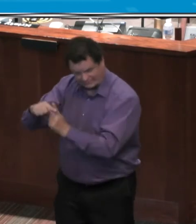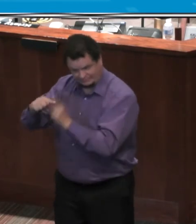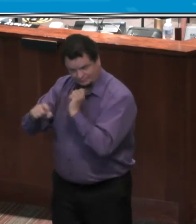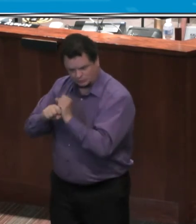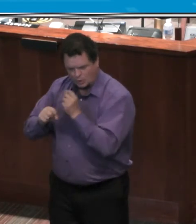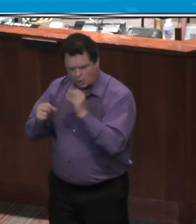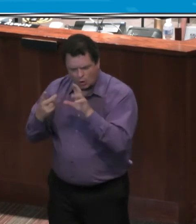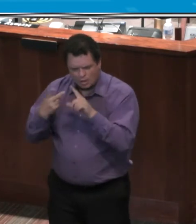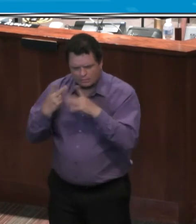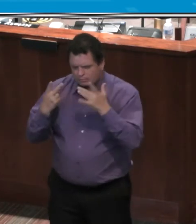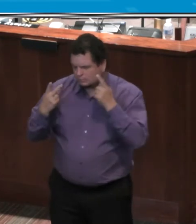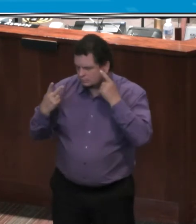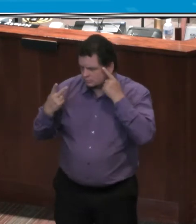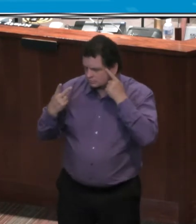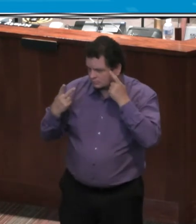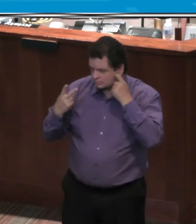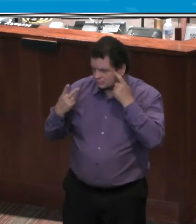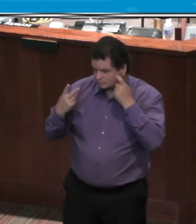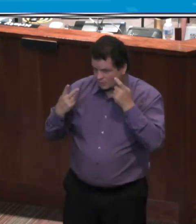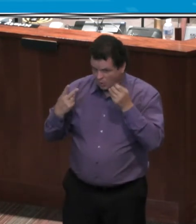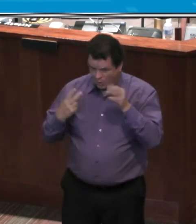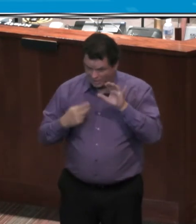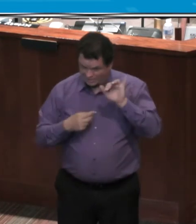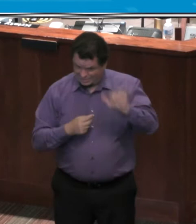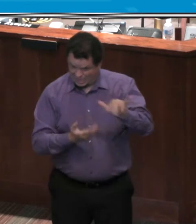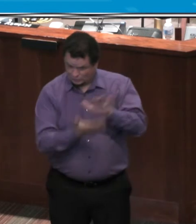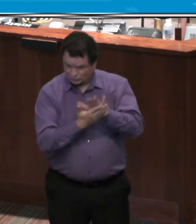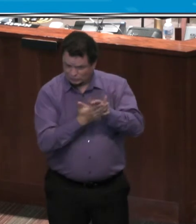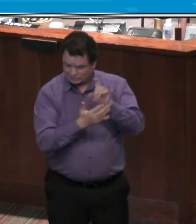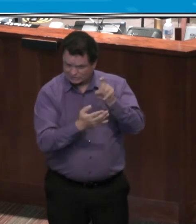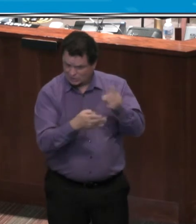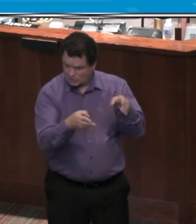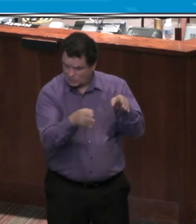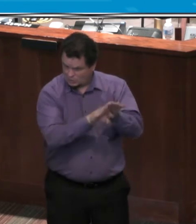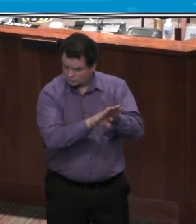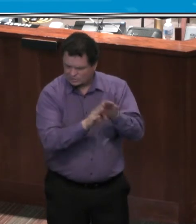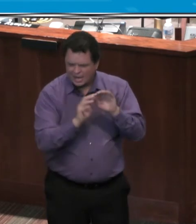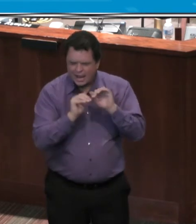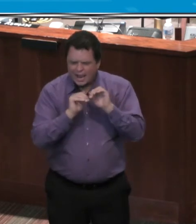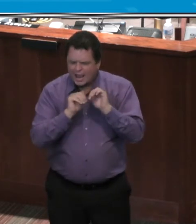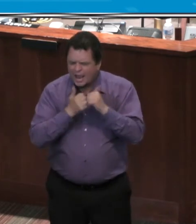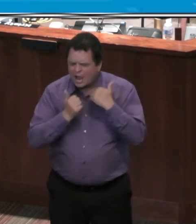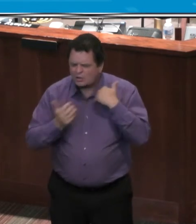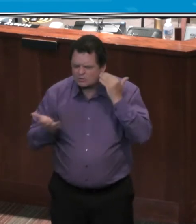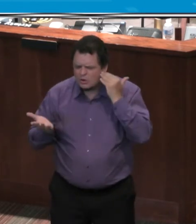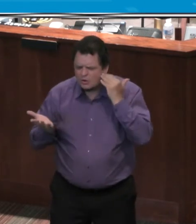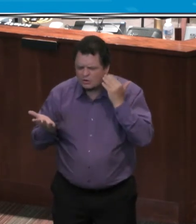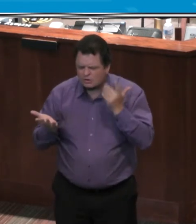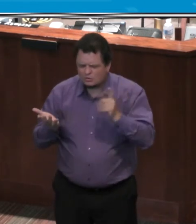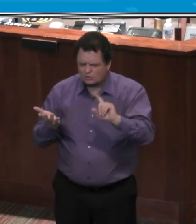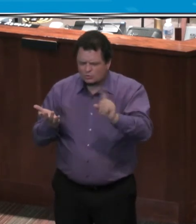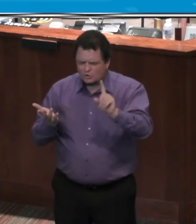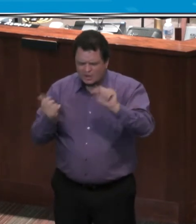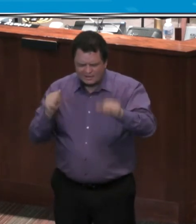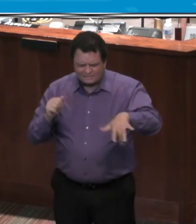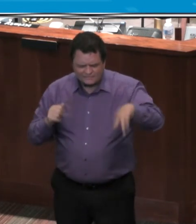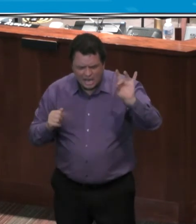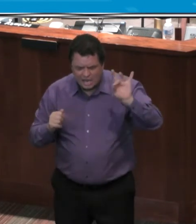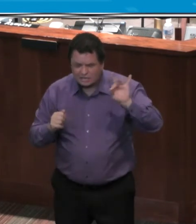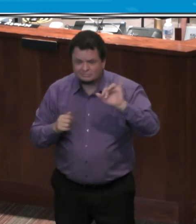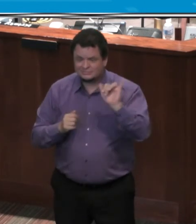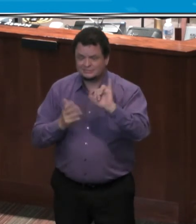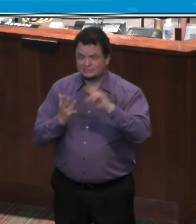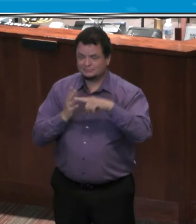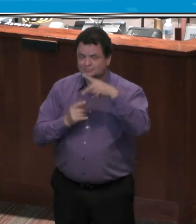information, when we're talking about PPE, how to do that, and really kind of outlining some of those larger generalized questions that we've been hearing.